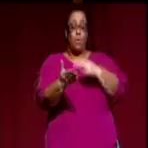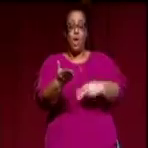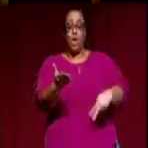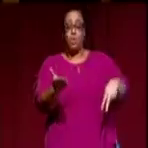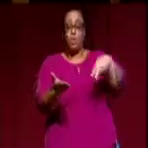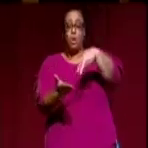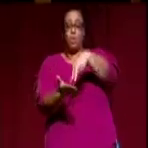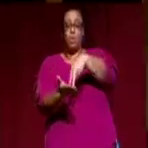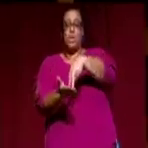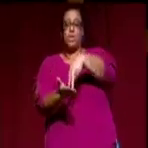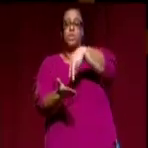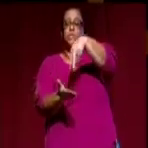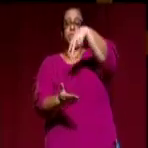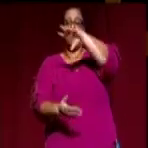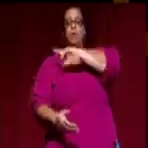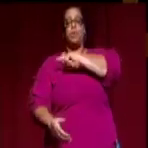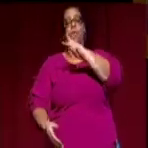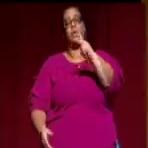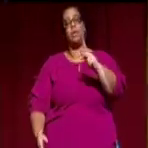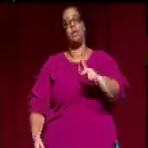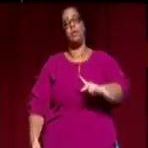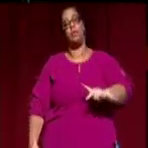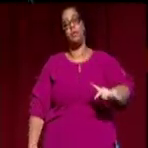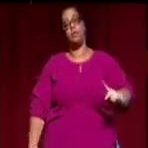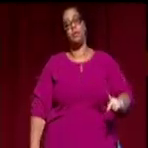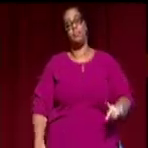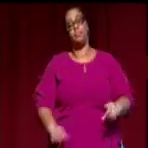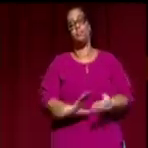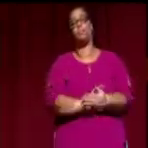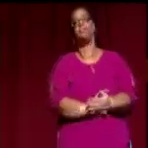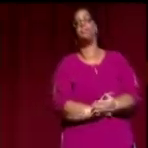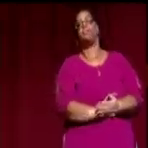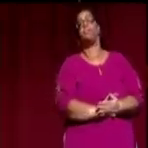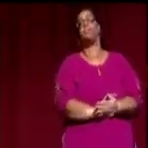You are the risen King,